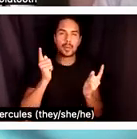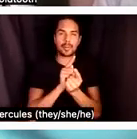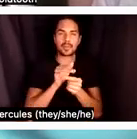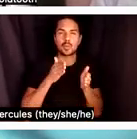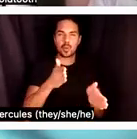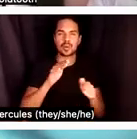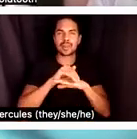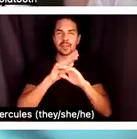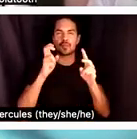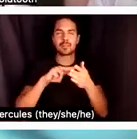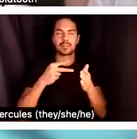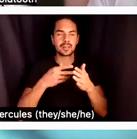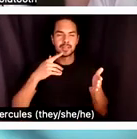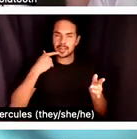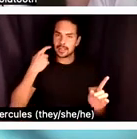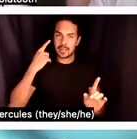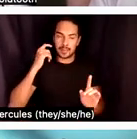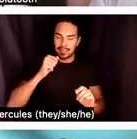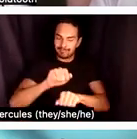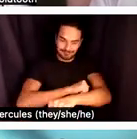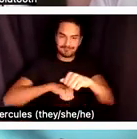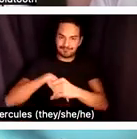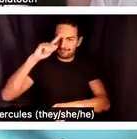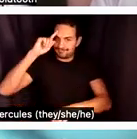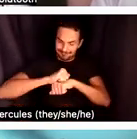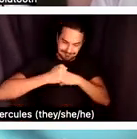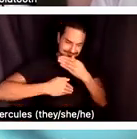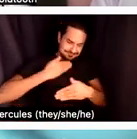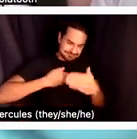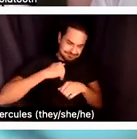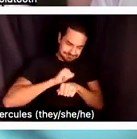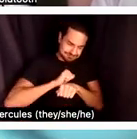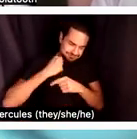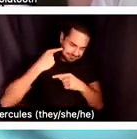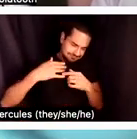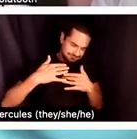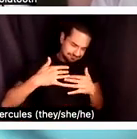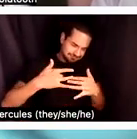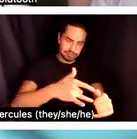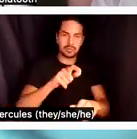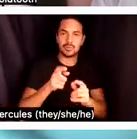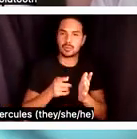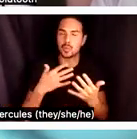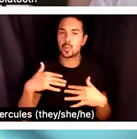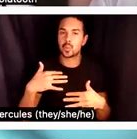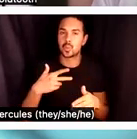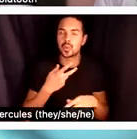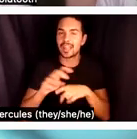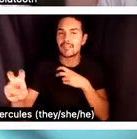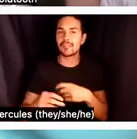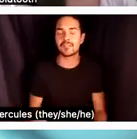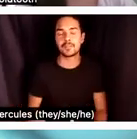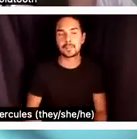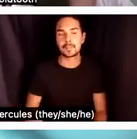be in this space, but you're not alone. And that there's other people who are working through the stuff